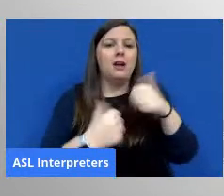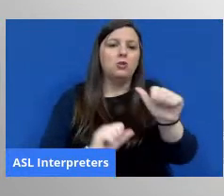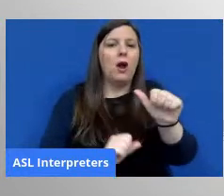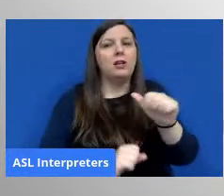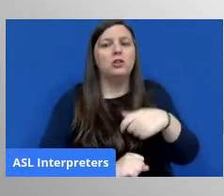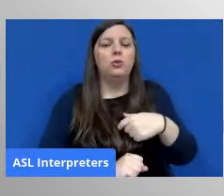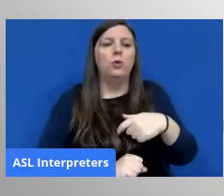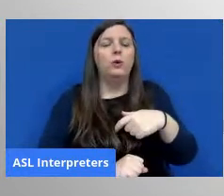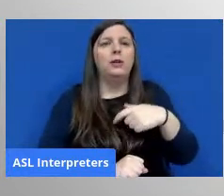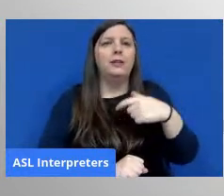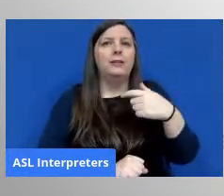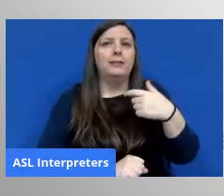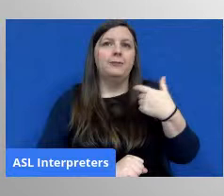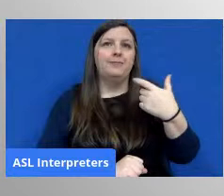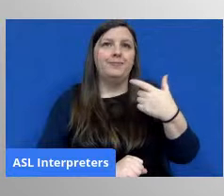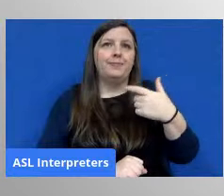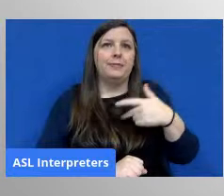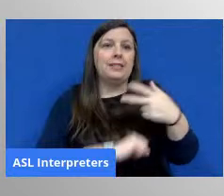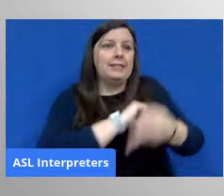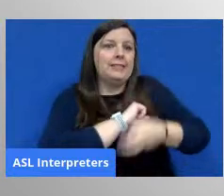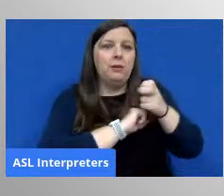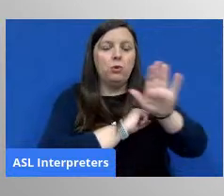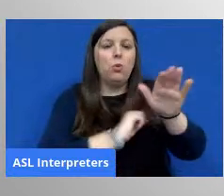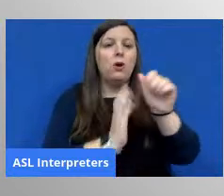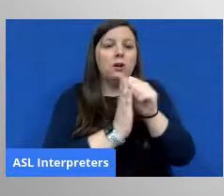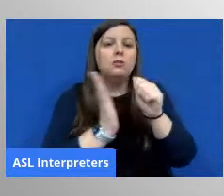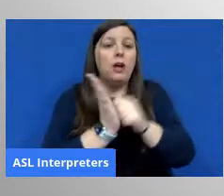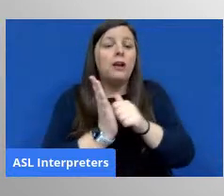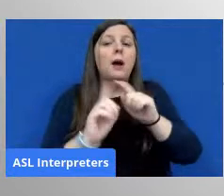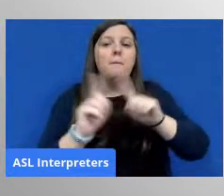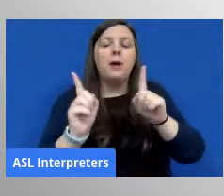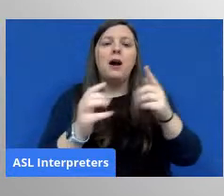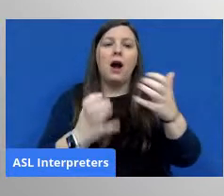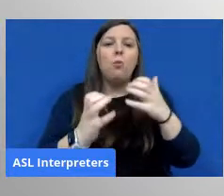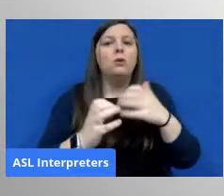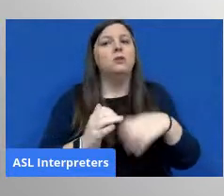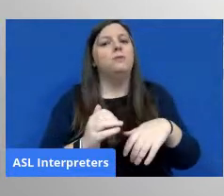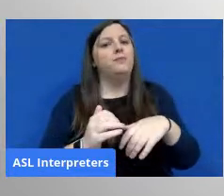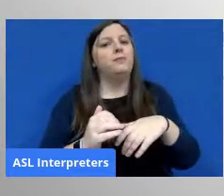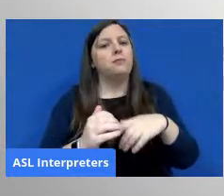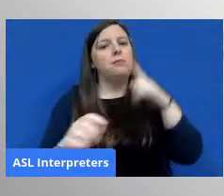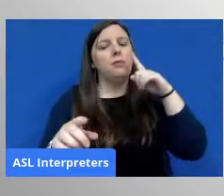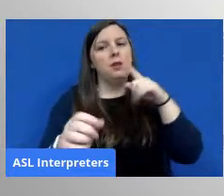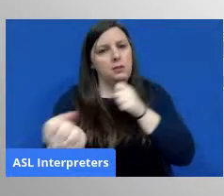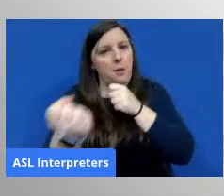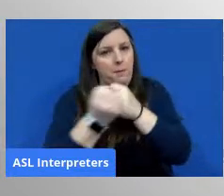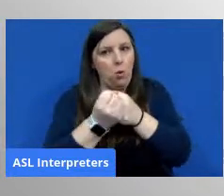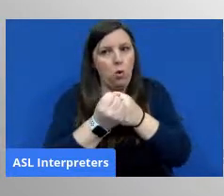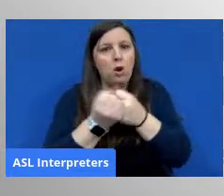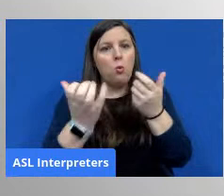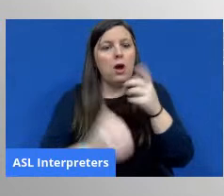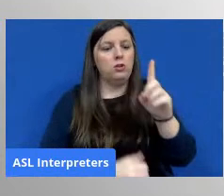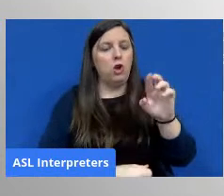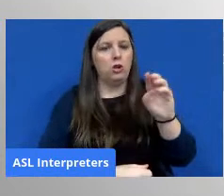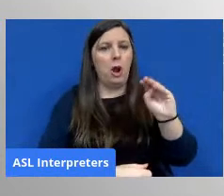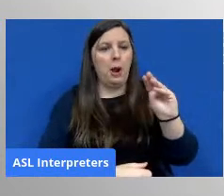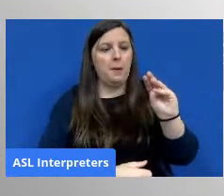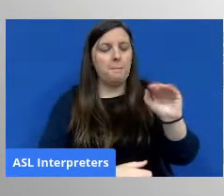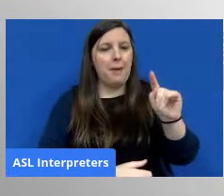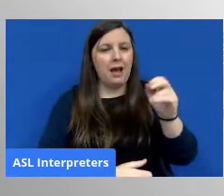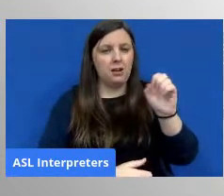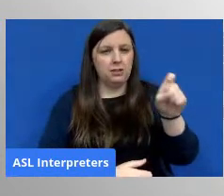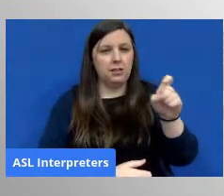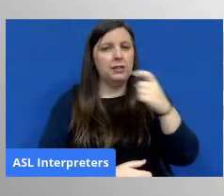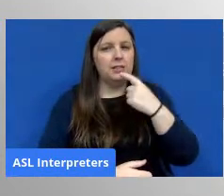certainly I want to echo what Dr. Maddox said, and at least make sure that we invite those individuals that may